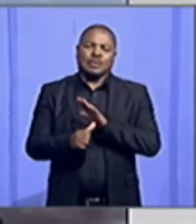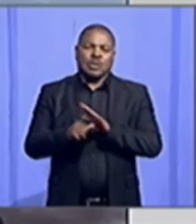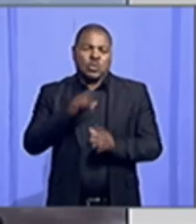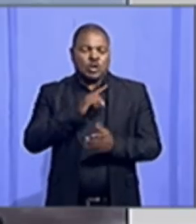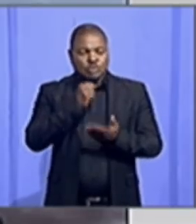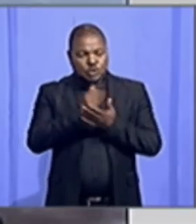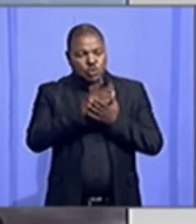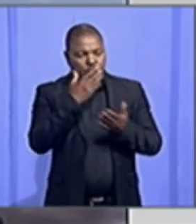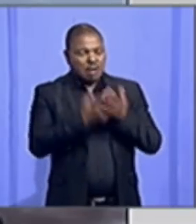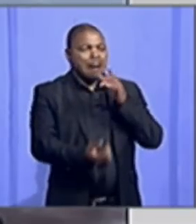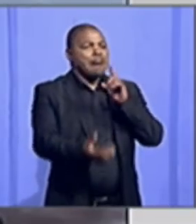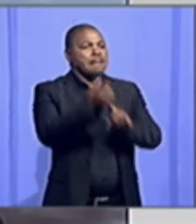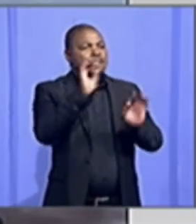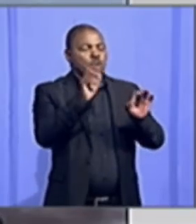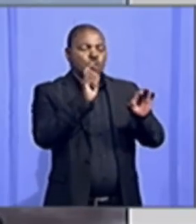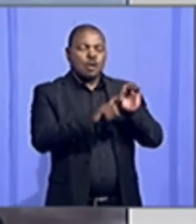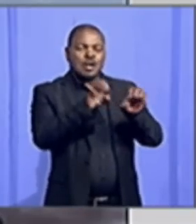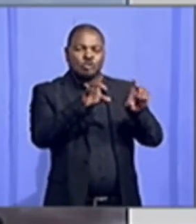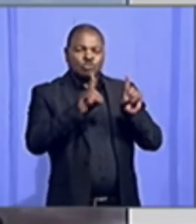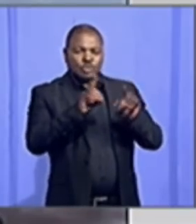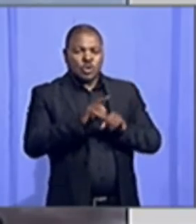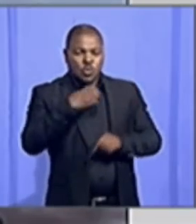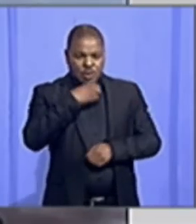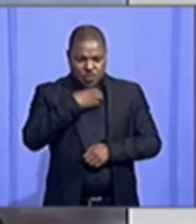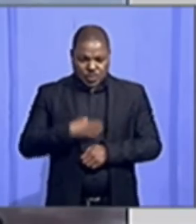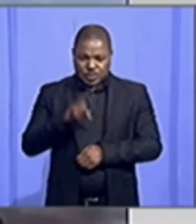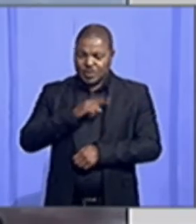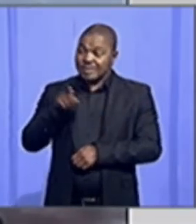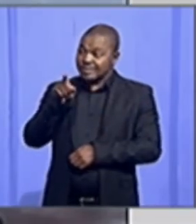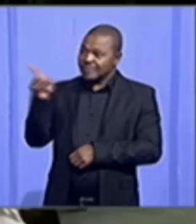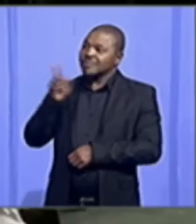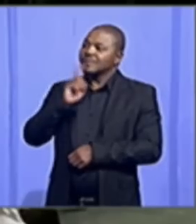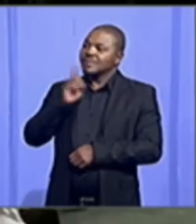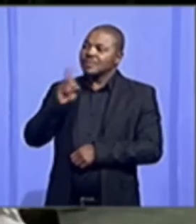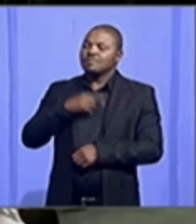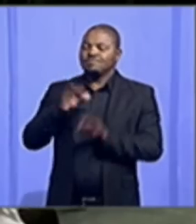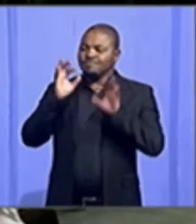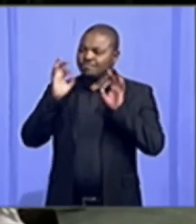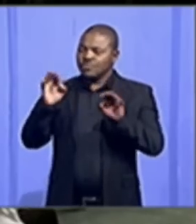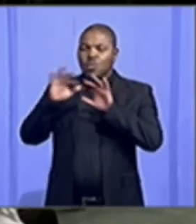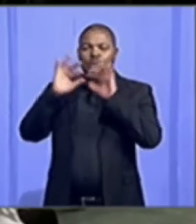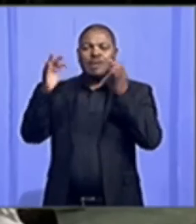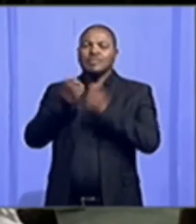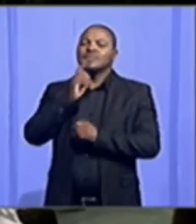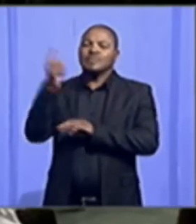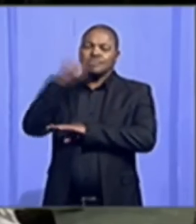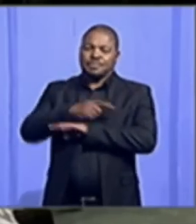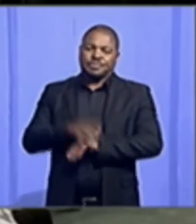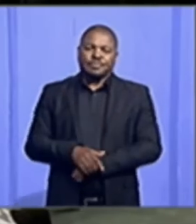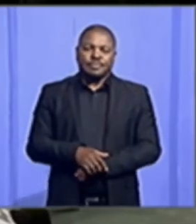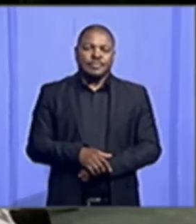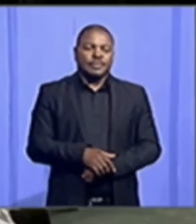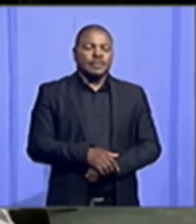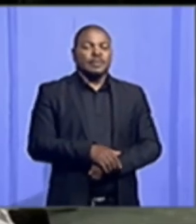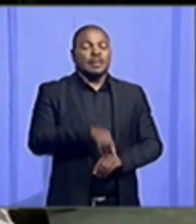quality education. We wish teachers a happy World Teachers' Day. Letona la thuto Gauteng